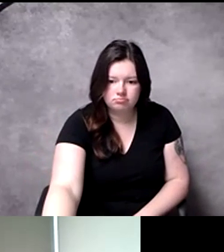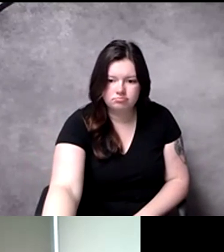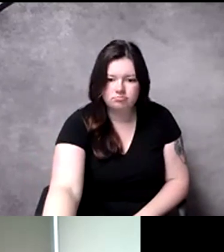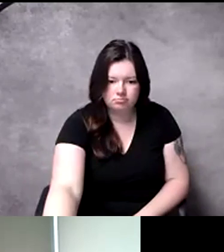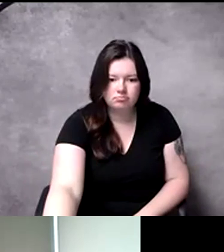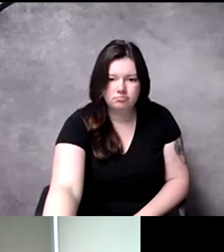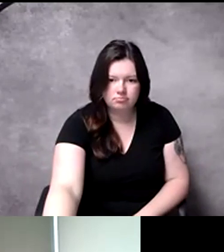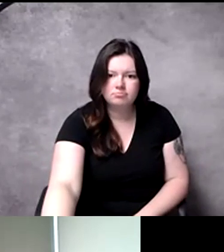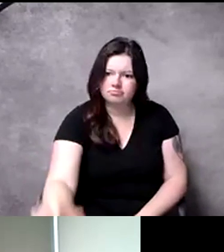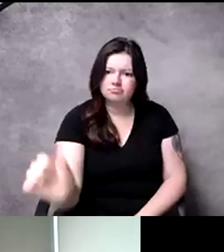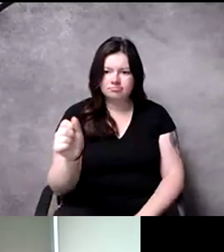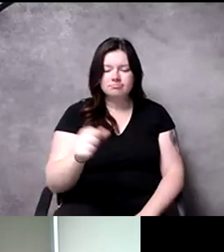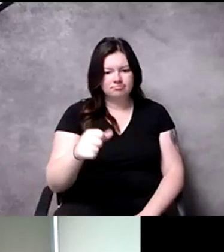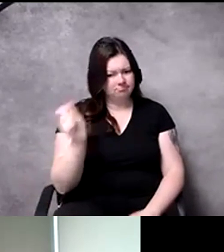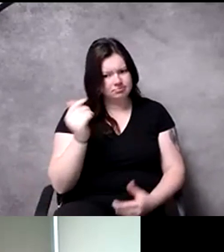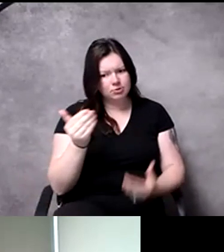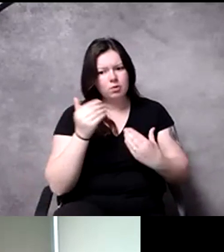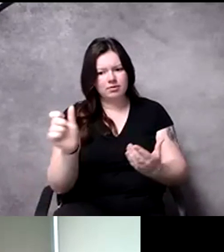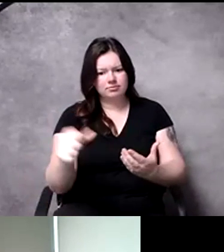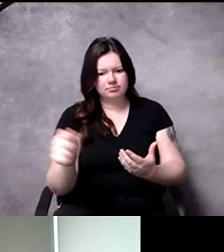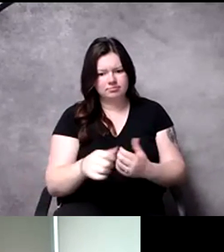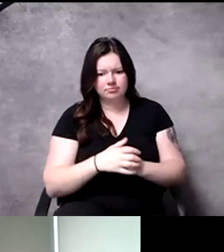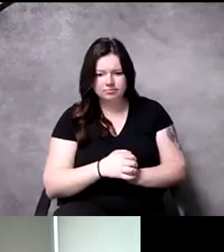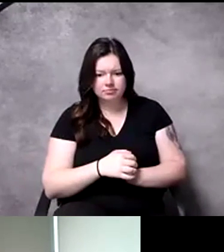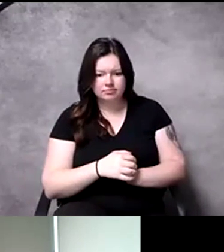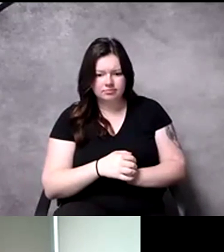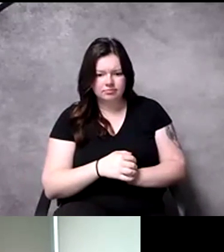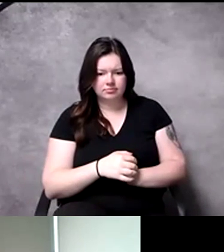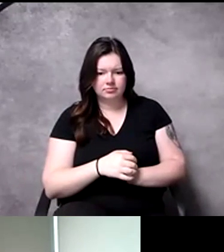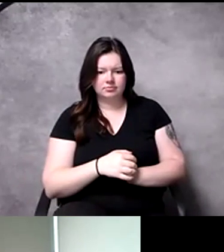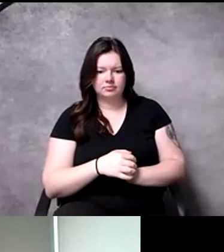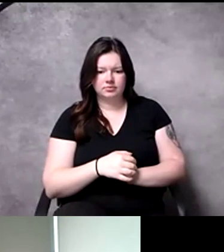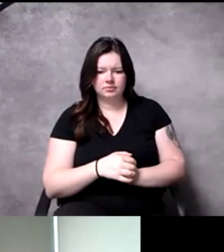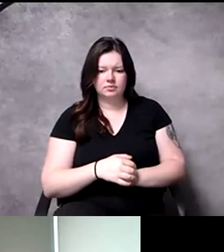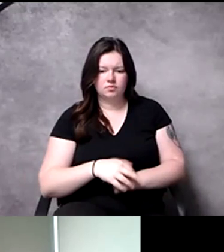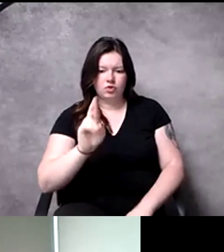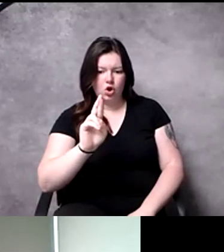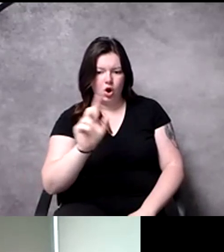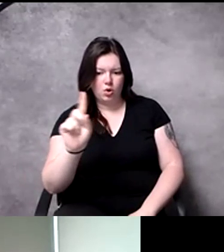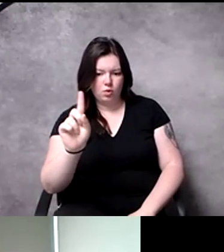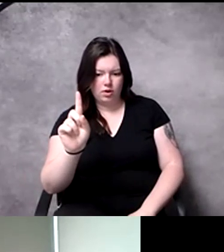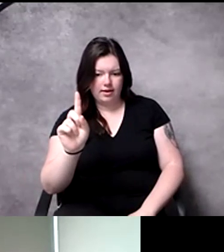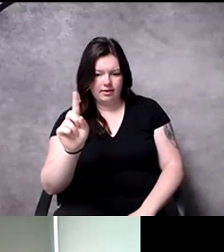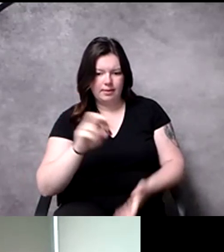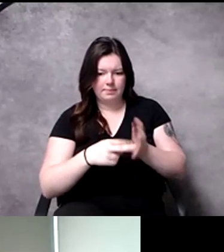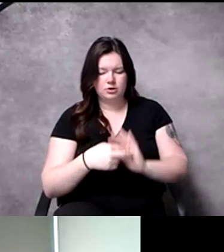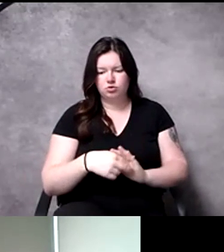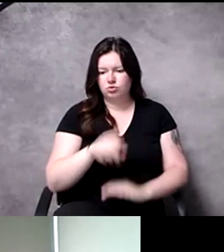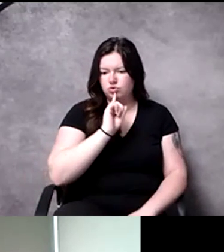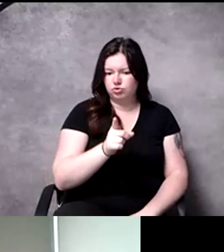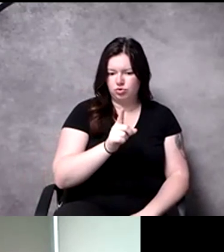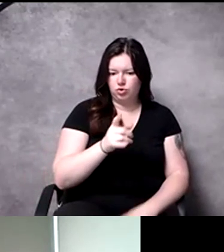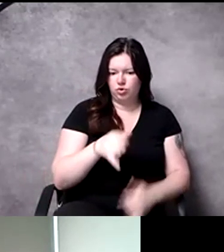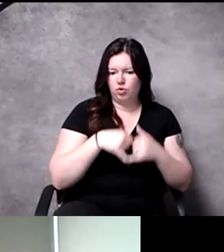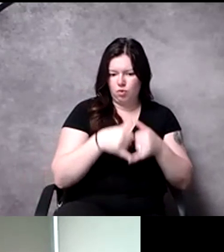like love that. to see. Yeah, love But to it will, if you get the R1 funded and it's in the same thing, it would end up your SURE reward would end up ending. It's in the